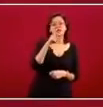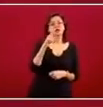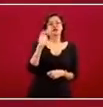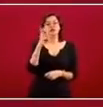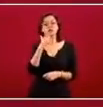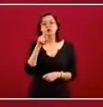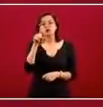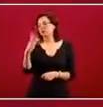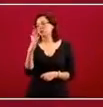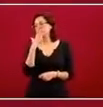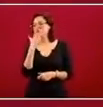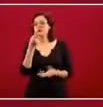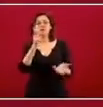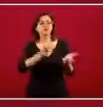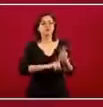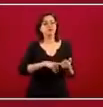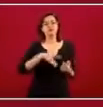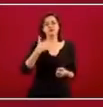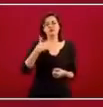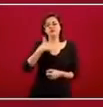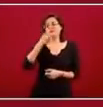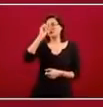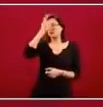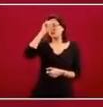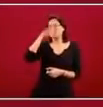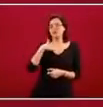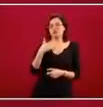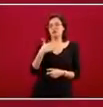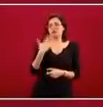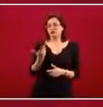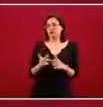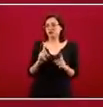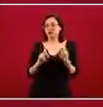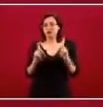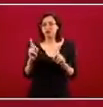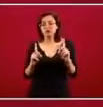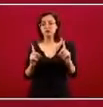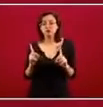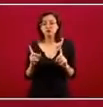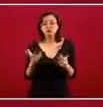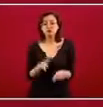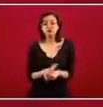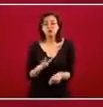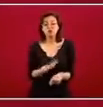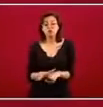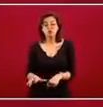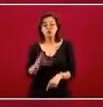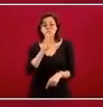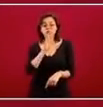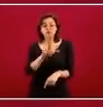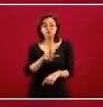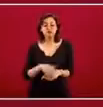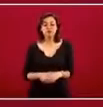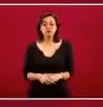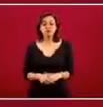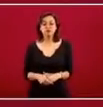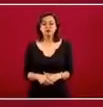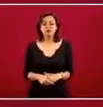the governor of other mining states, they expressed this concern. And the answer is the